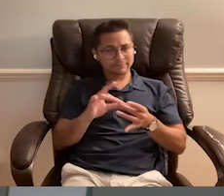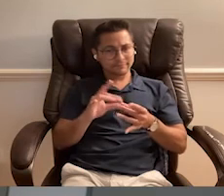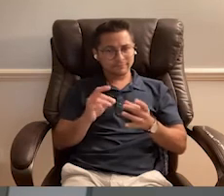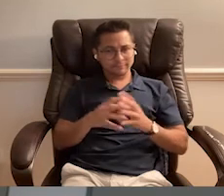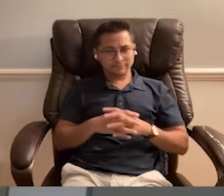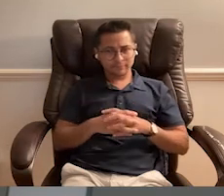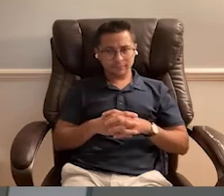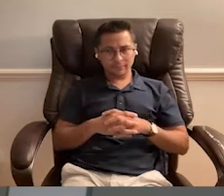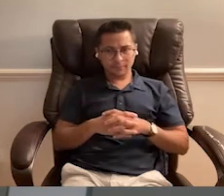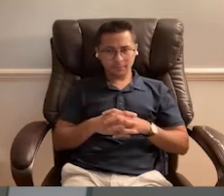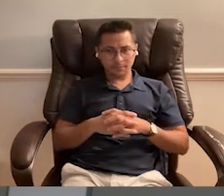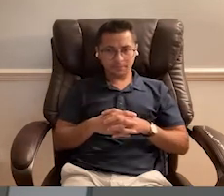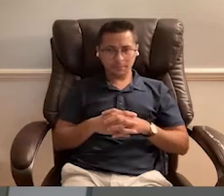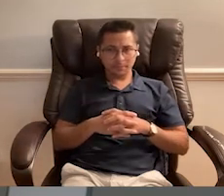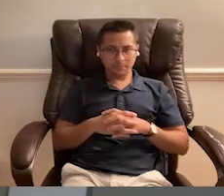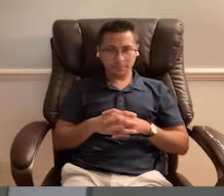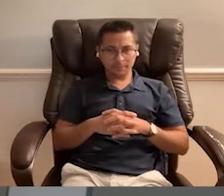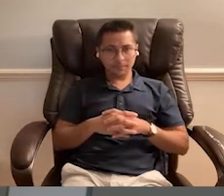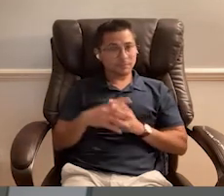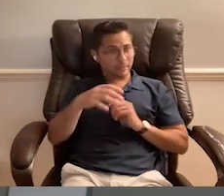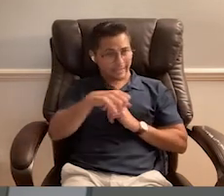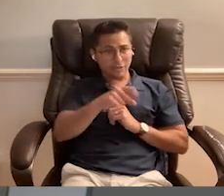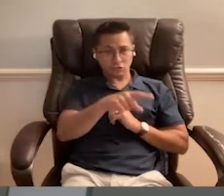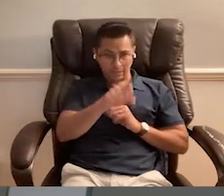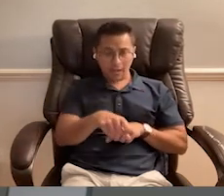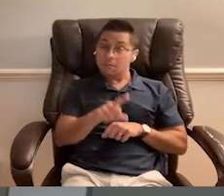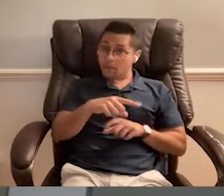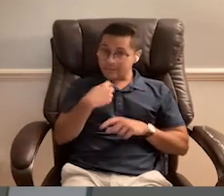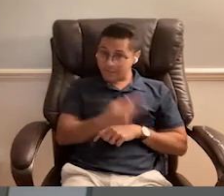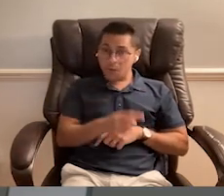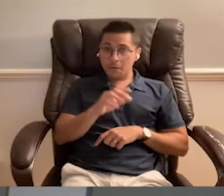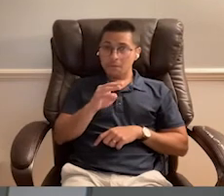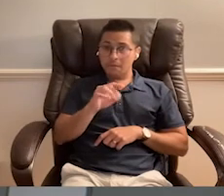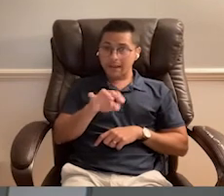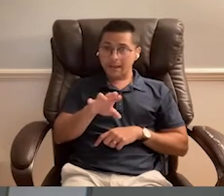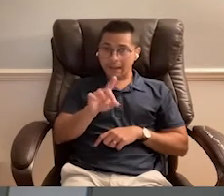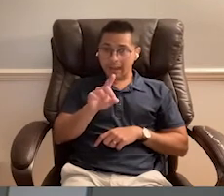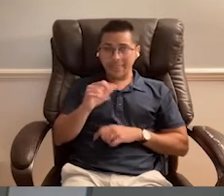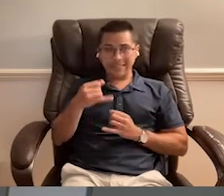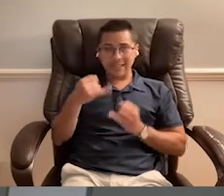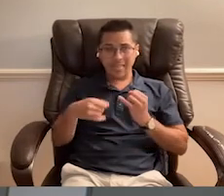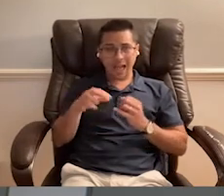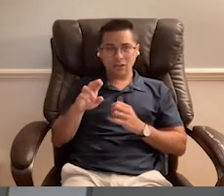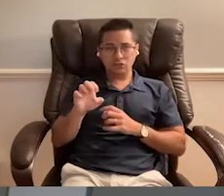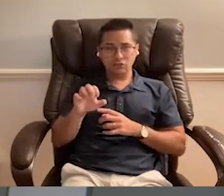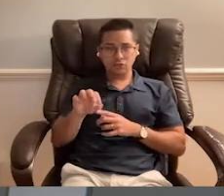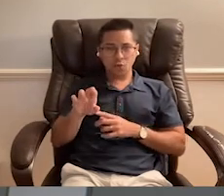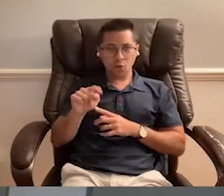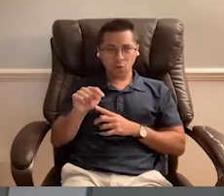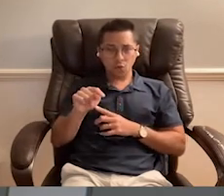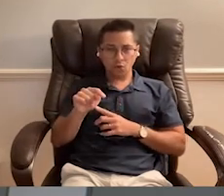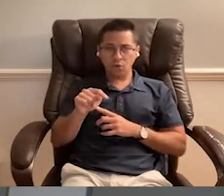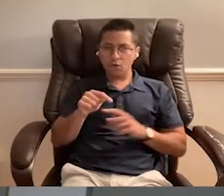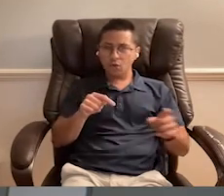you're. And I can cover my son for, like, on my private healthcare commercial insurance. Yes, you can. But I will tell you that Medicaid is